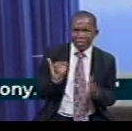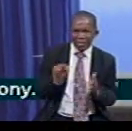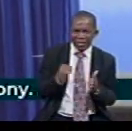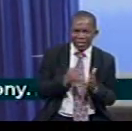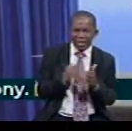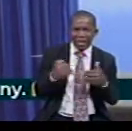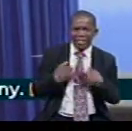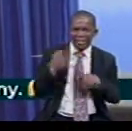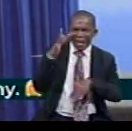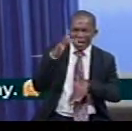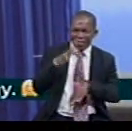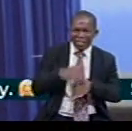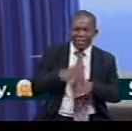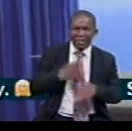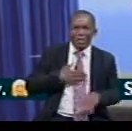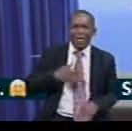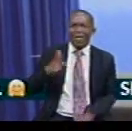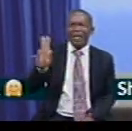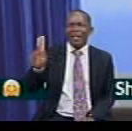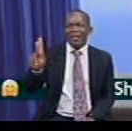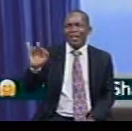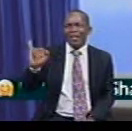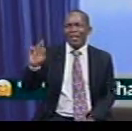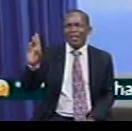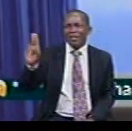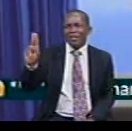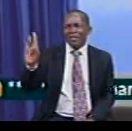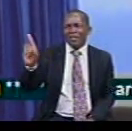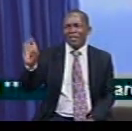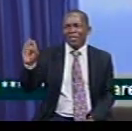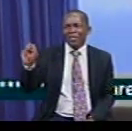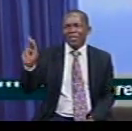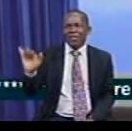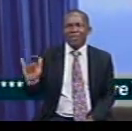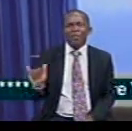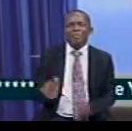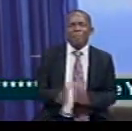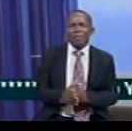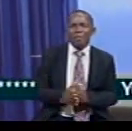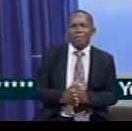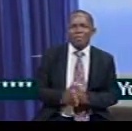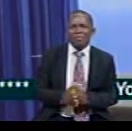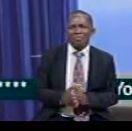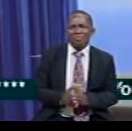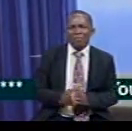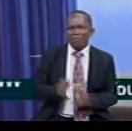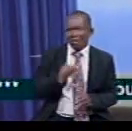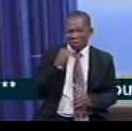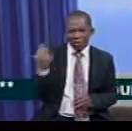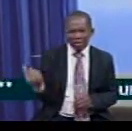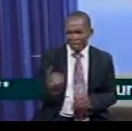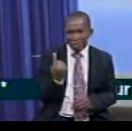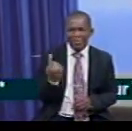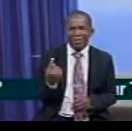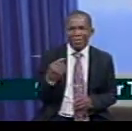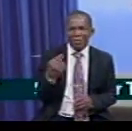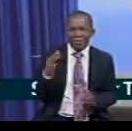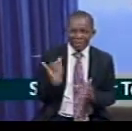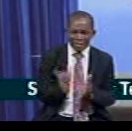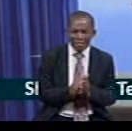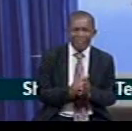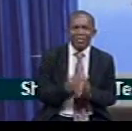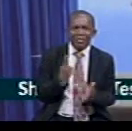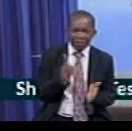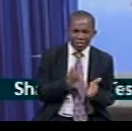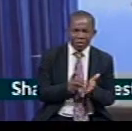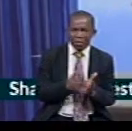fact, it was a whole lot of headache. Not just that, the doctor also said there are a lot of